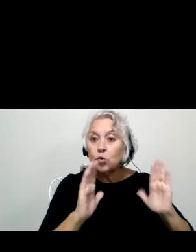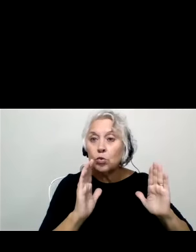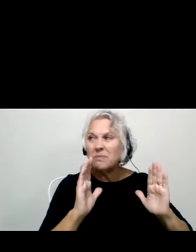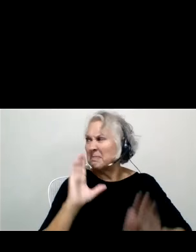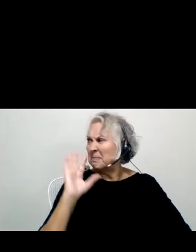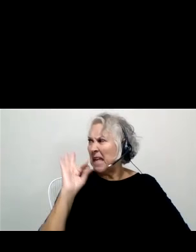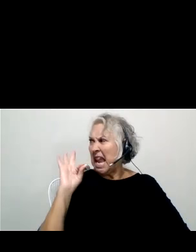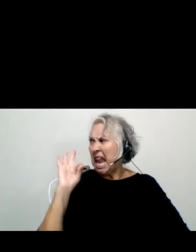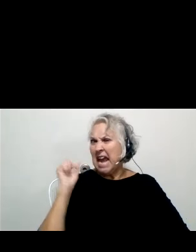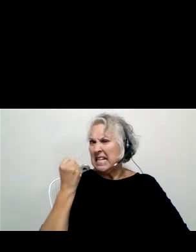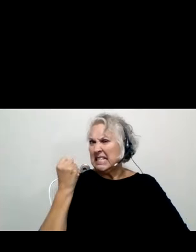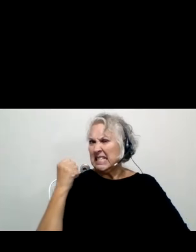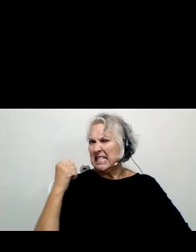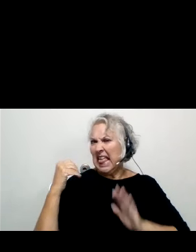90s,